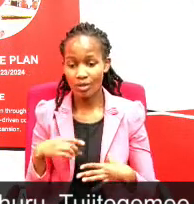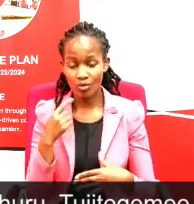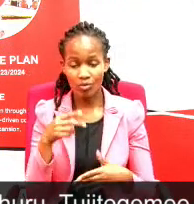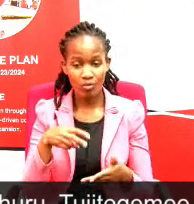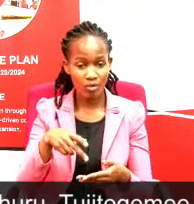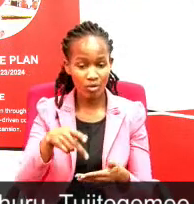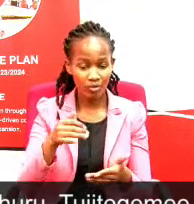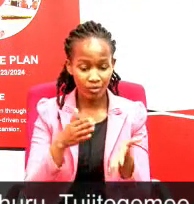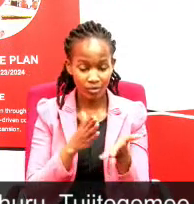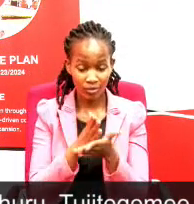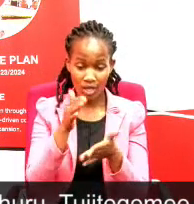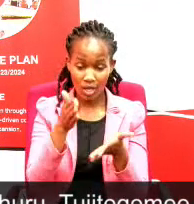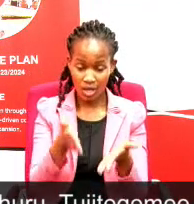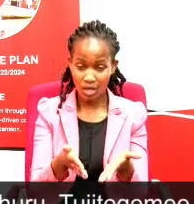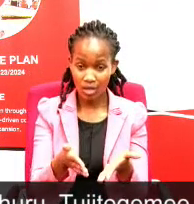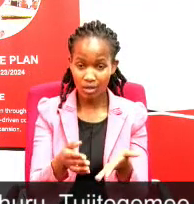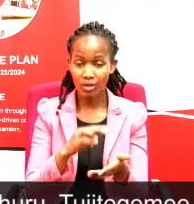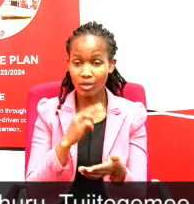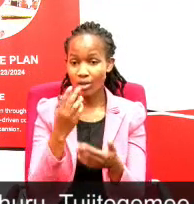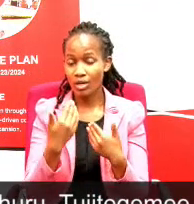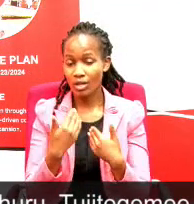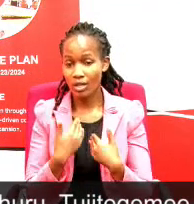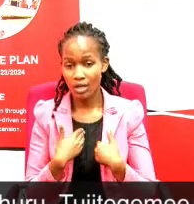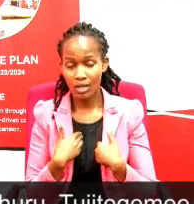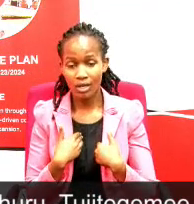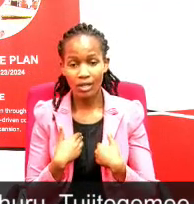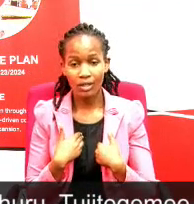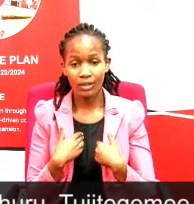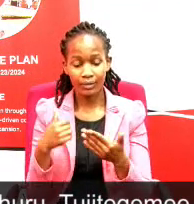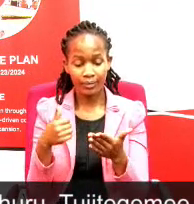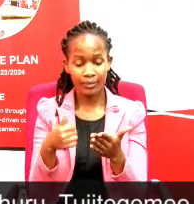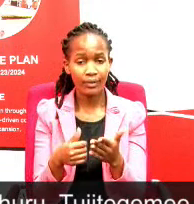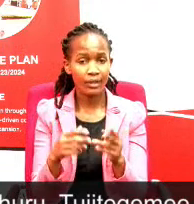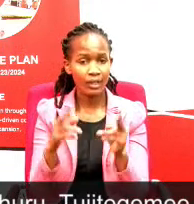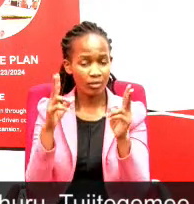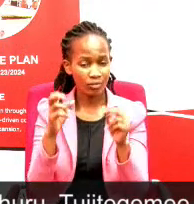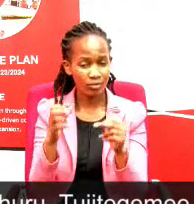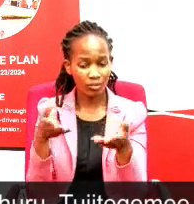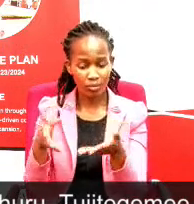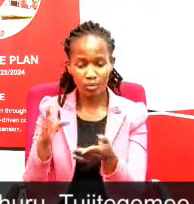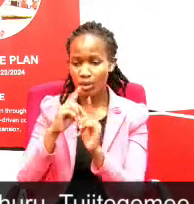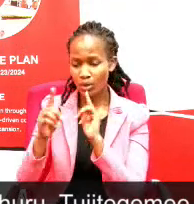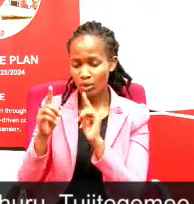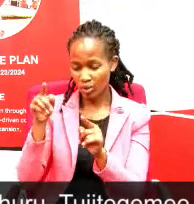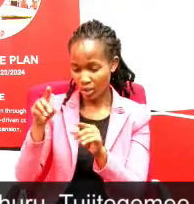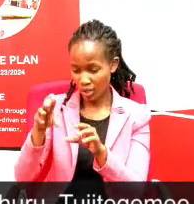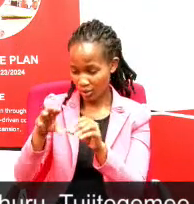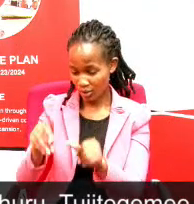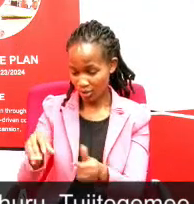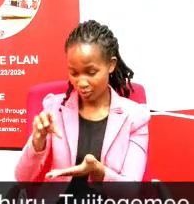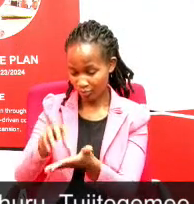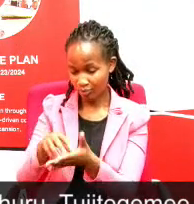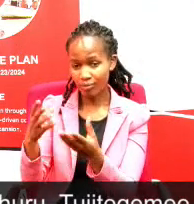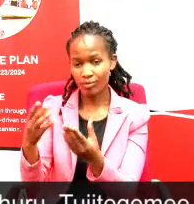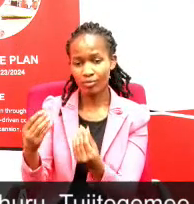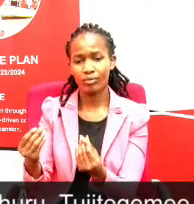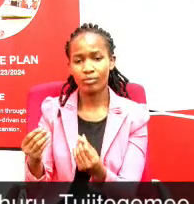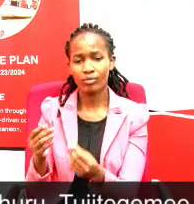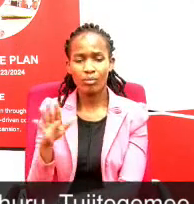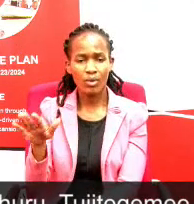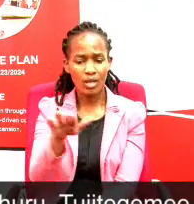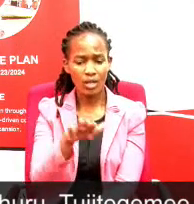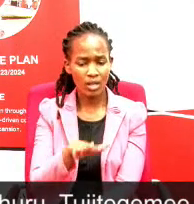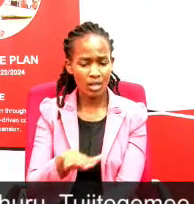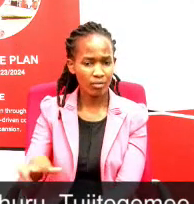here will have to be, his matters will be addressed at the station easily. Being an area where the locality